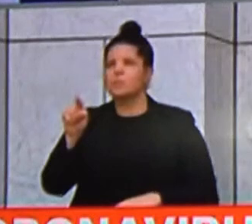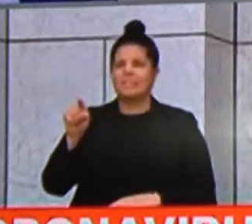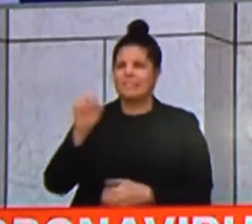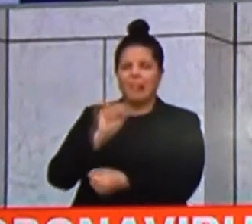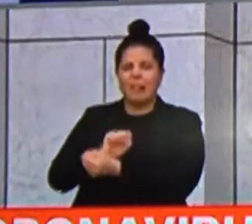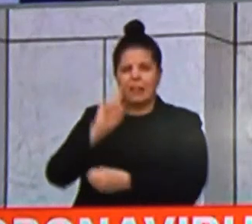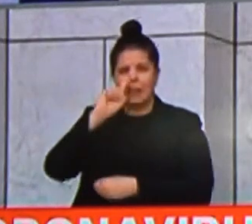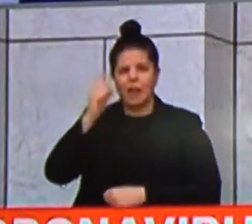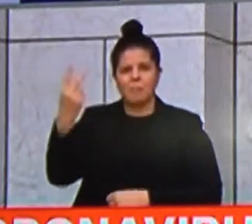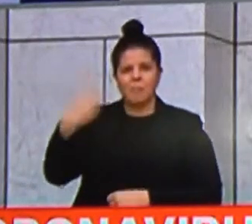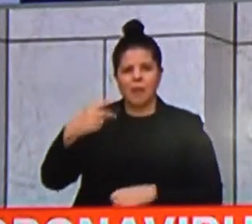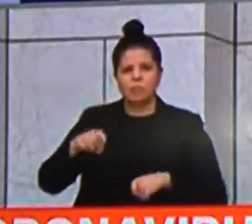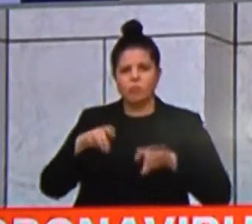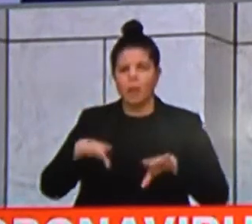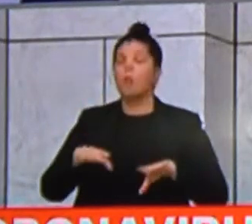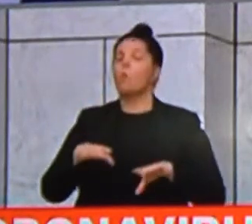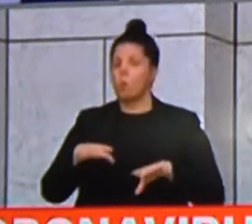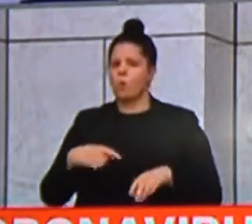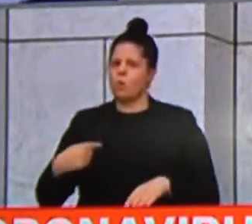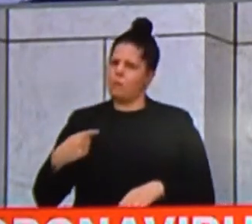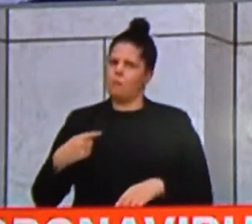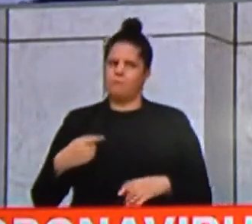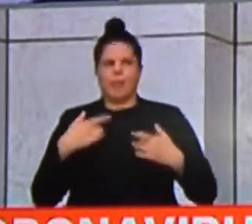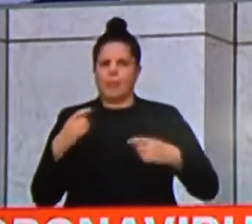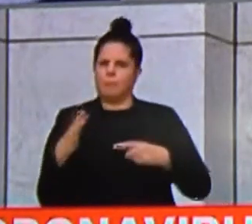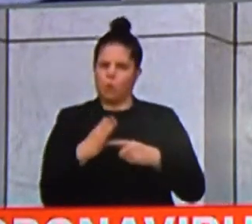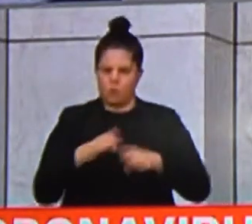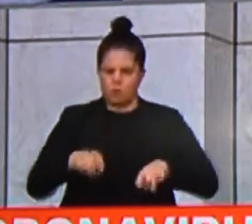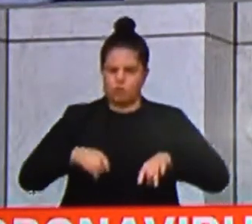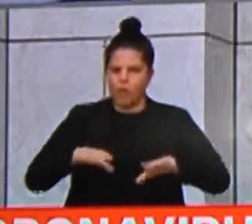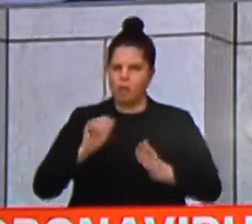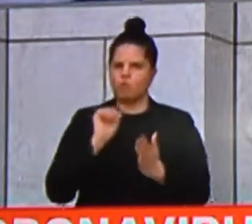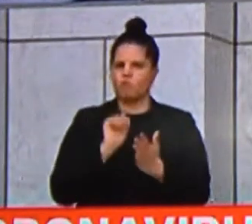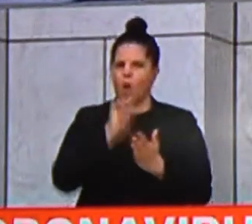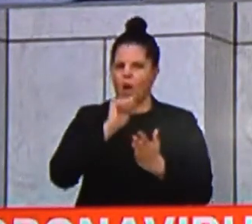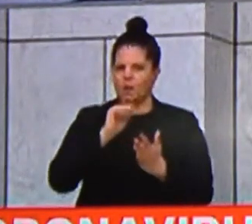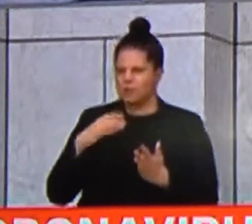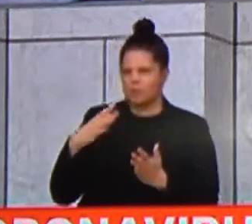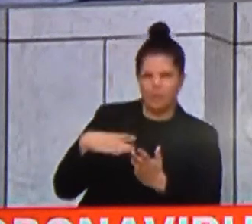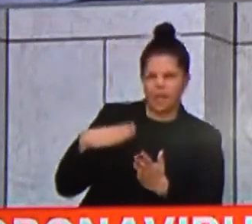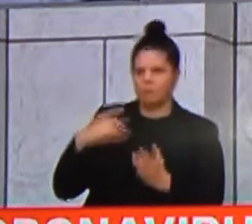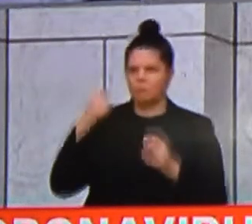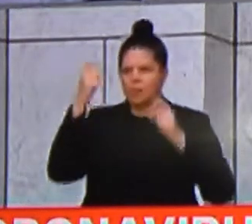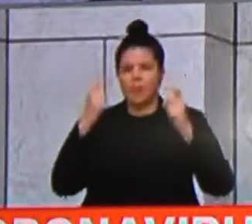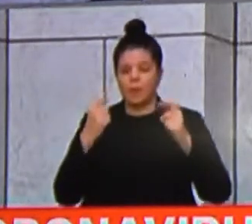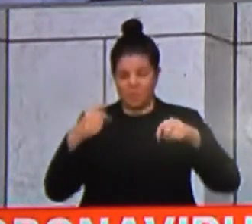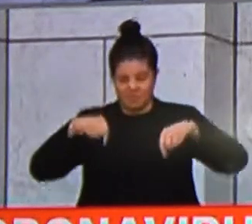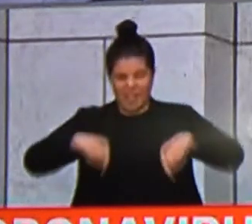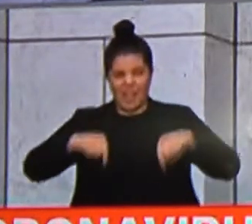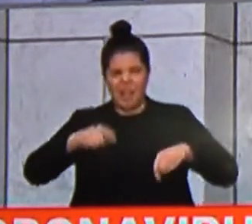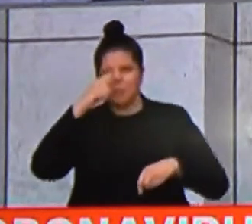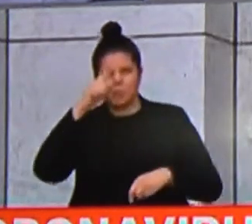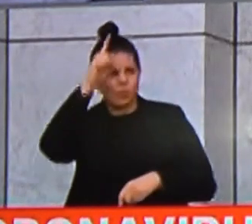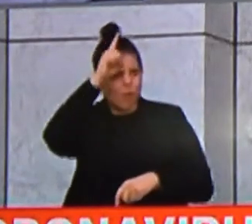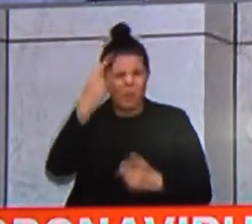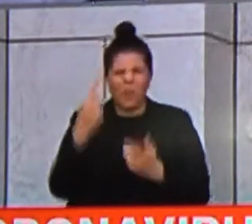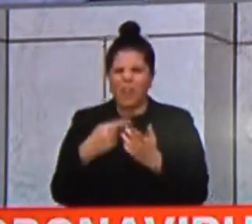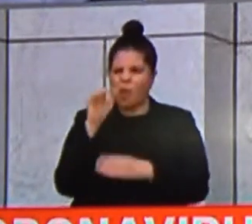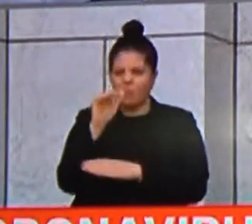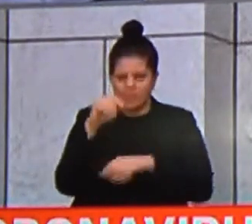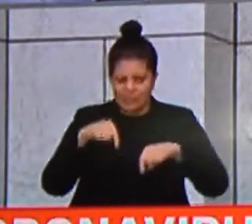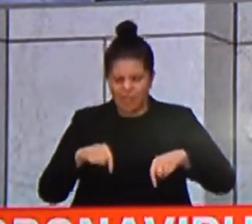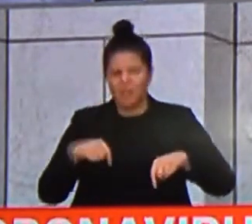countries for a range of reasons. The way they're collecting data is different. But one of the things in Australia which sets Australia's numbers out in